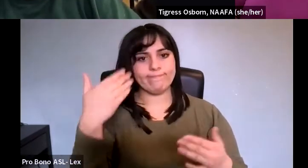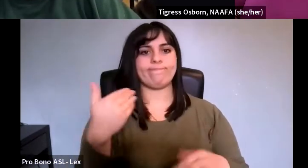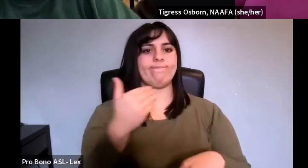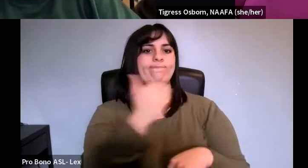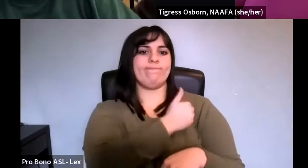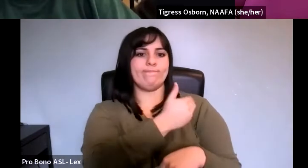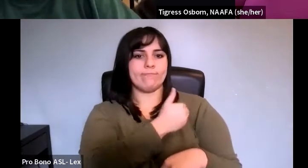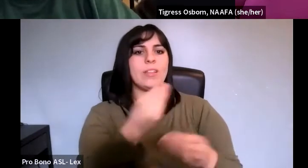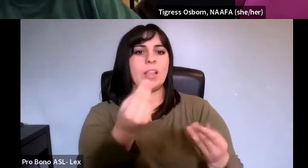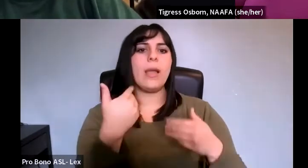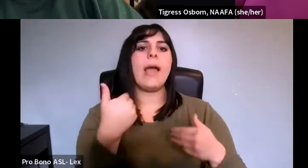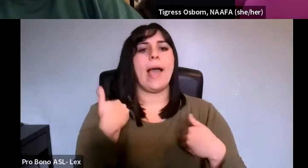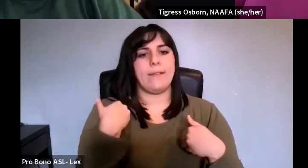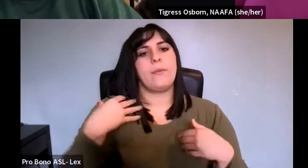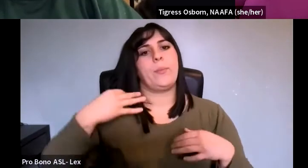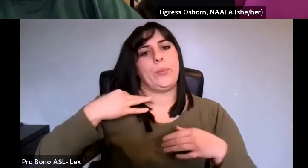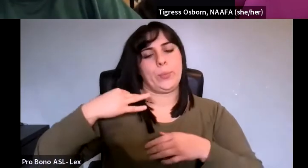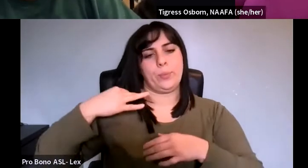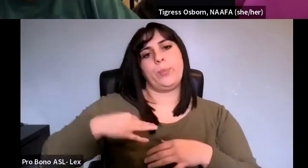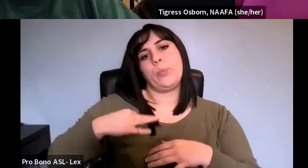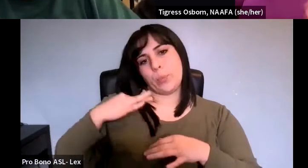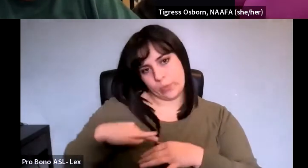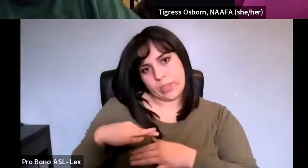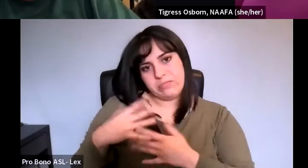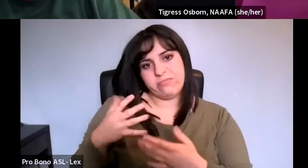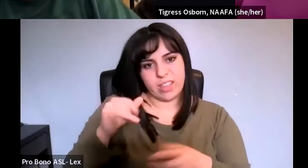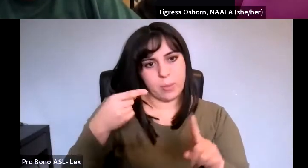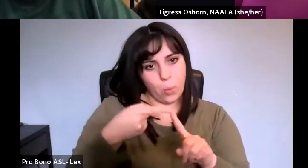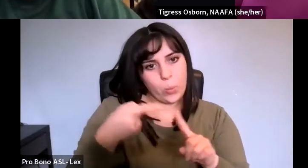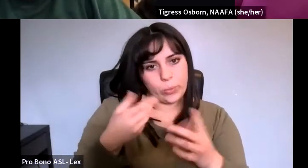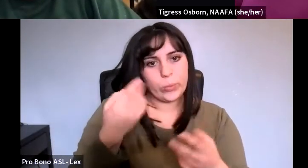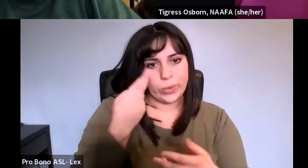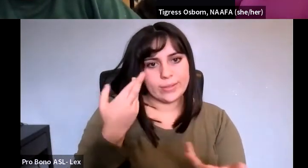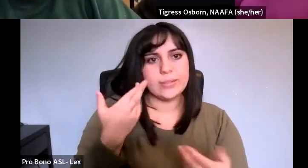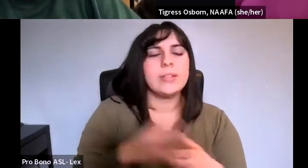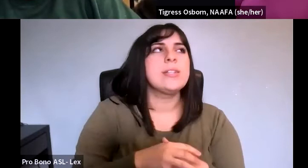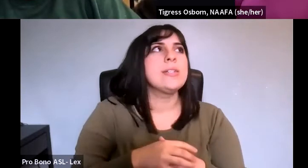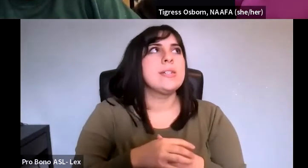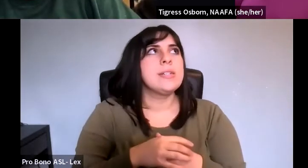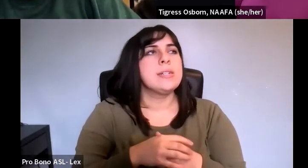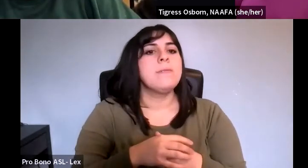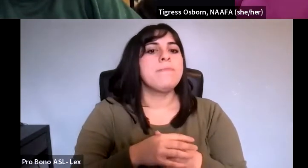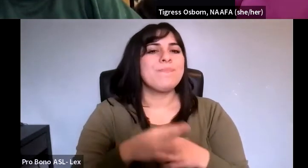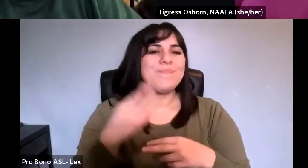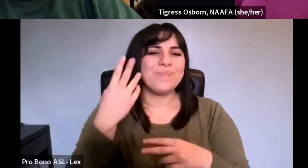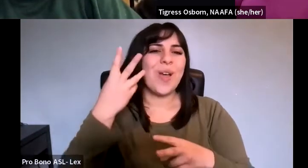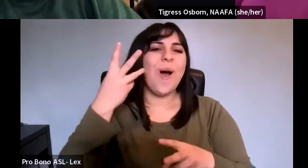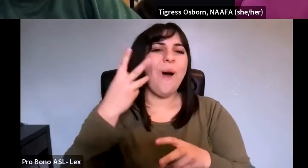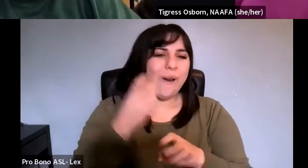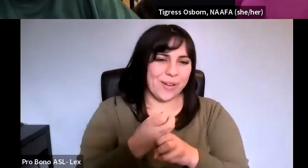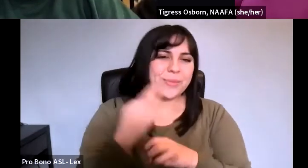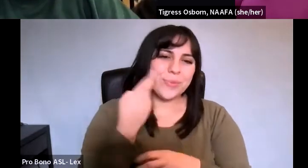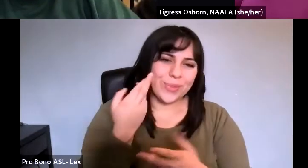not something that's, to be completely honest, it's not something that's easy to remind